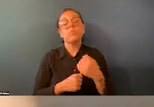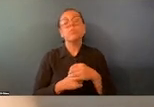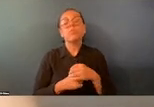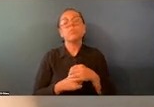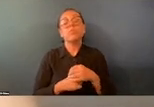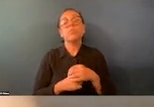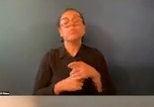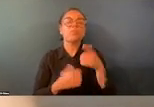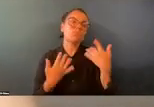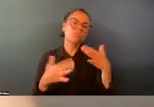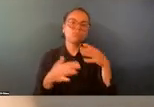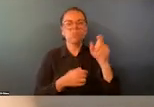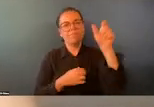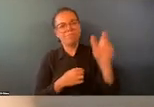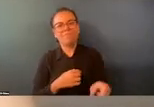As Surayo already